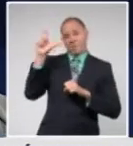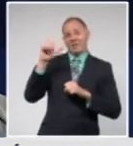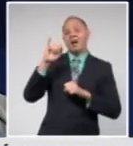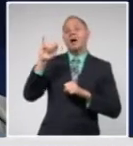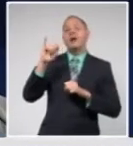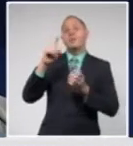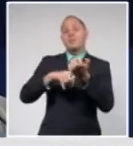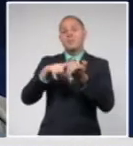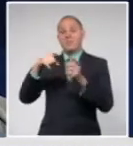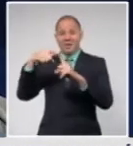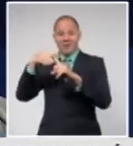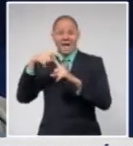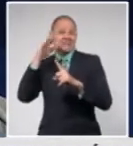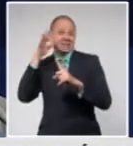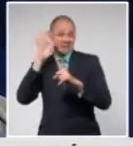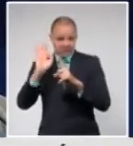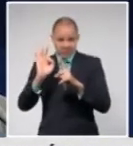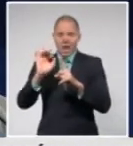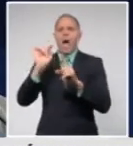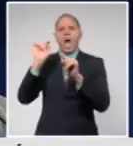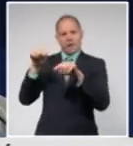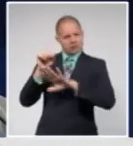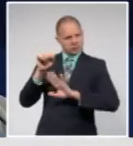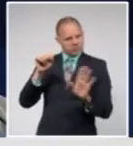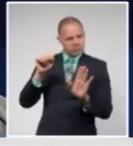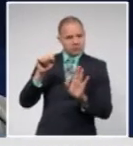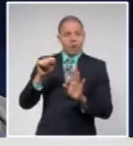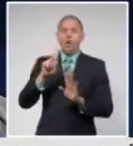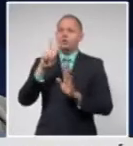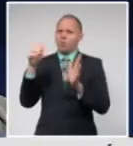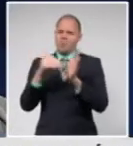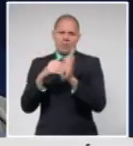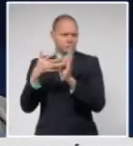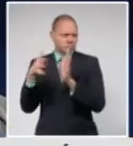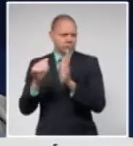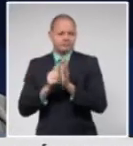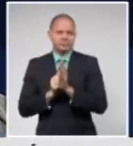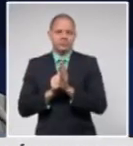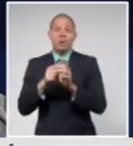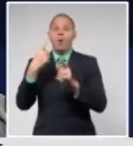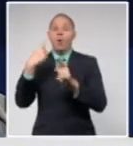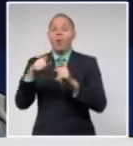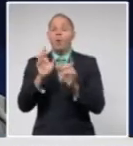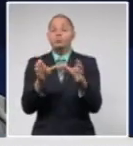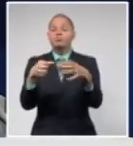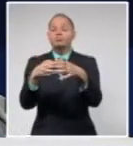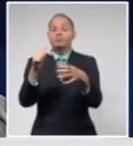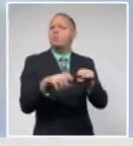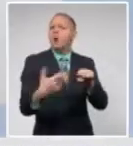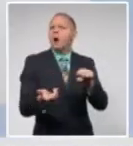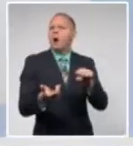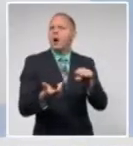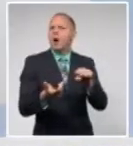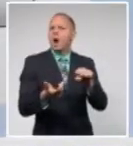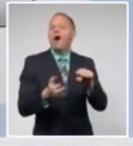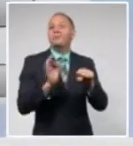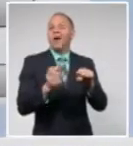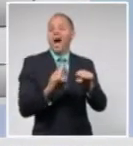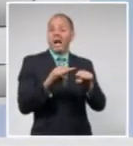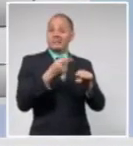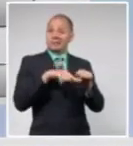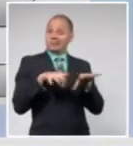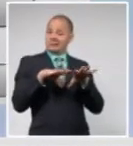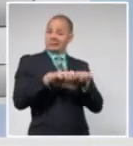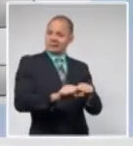National Civil Defense Center. As a result of the analysis and processing of these samples, 25